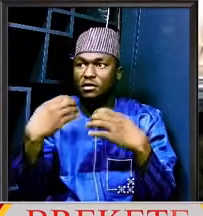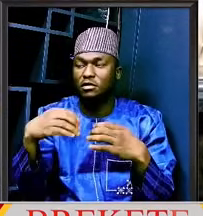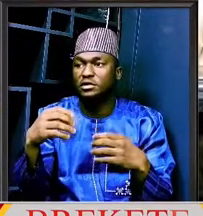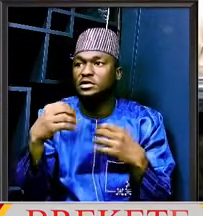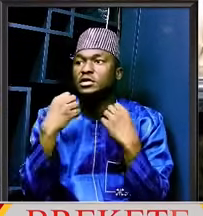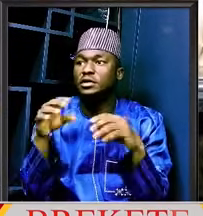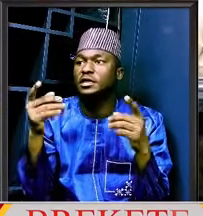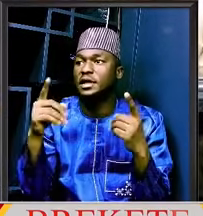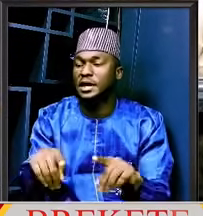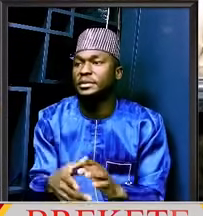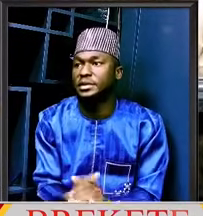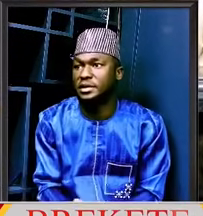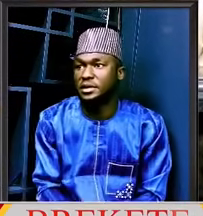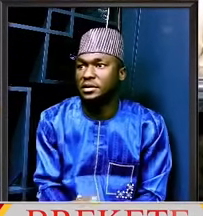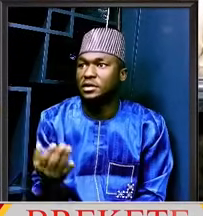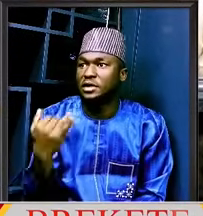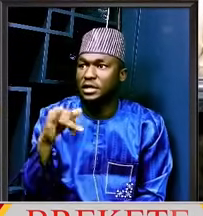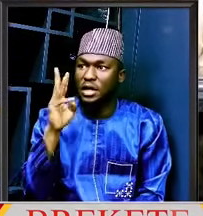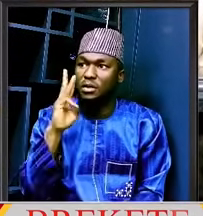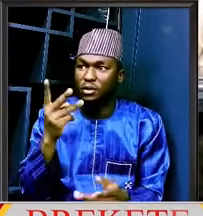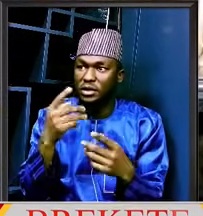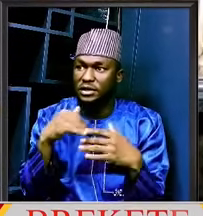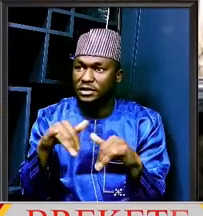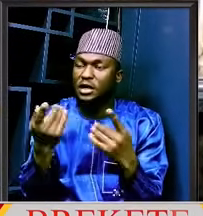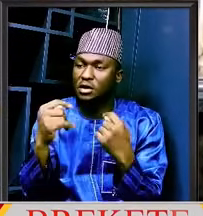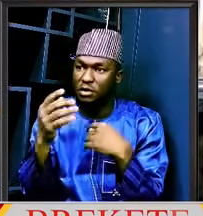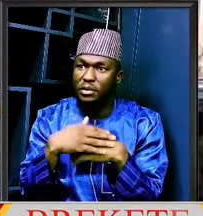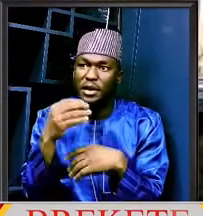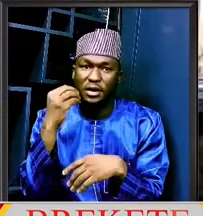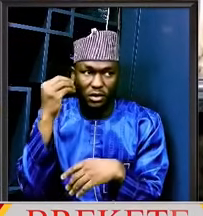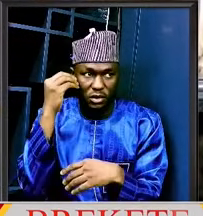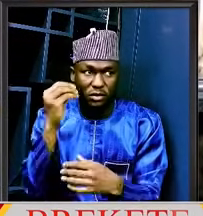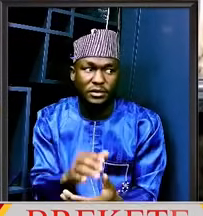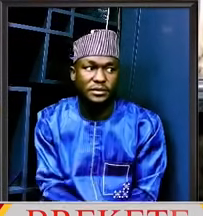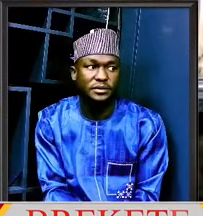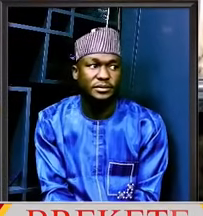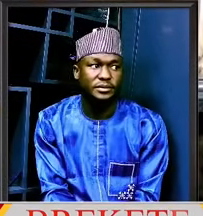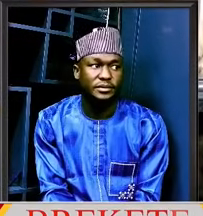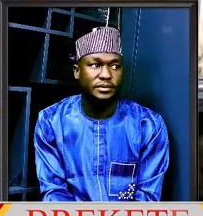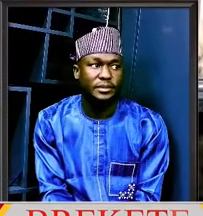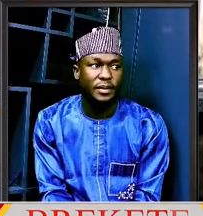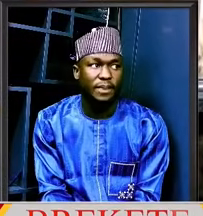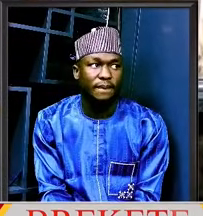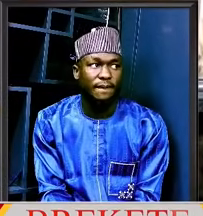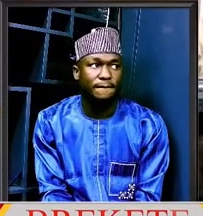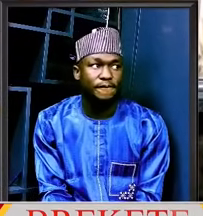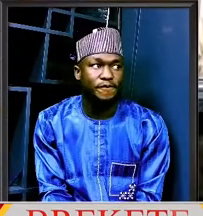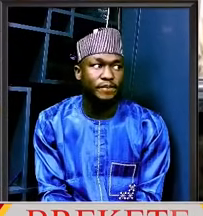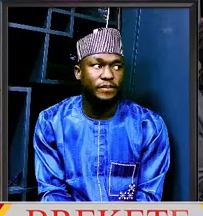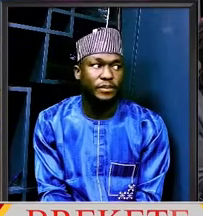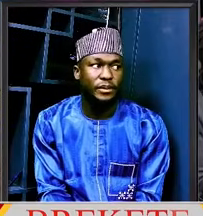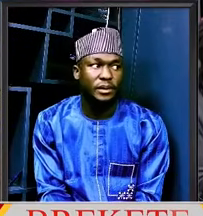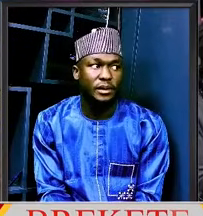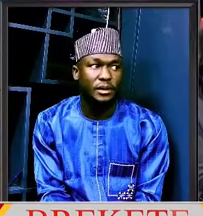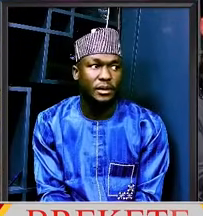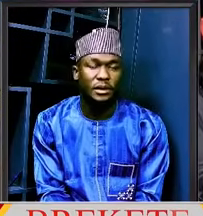anything. Case has finished. They have still come back home. Nothing happened. It's just like this Ustaz where one collect